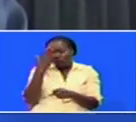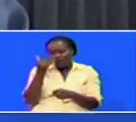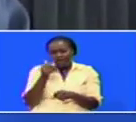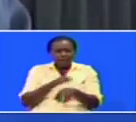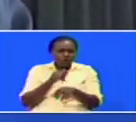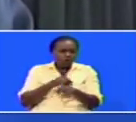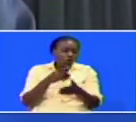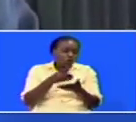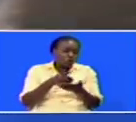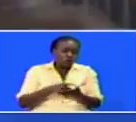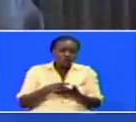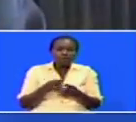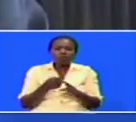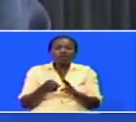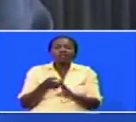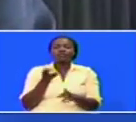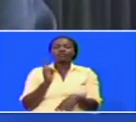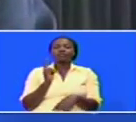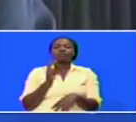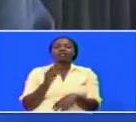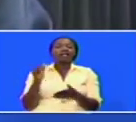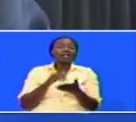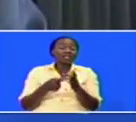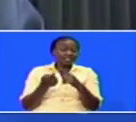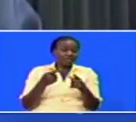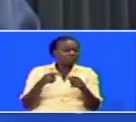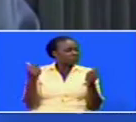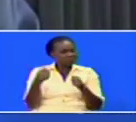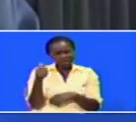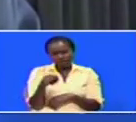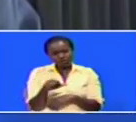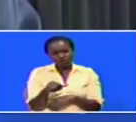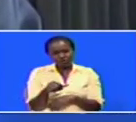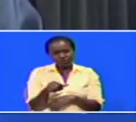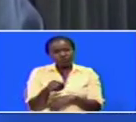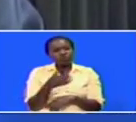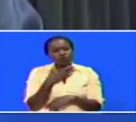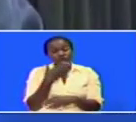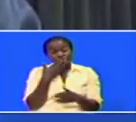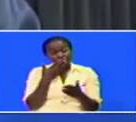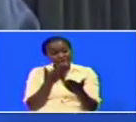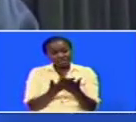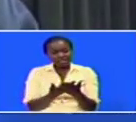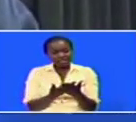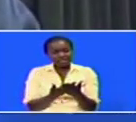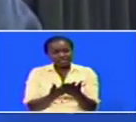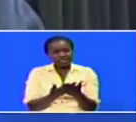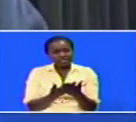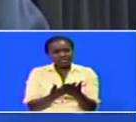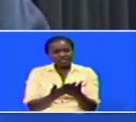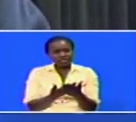negotiations and they walked out on us and they have never come back. We would like them to appreciate